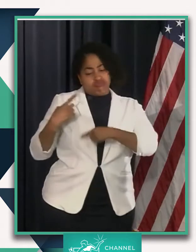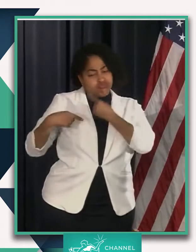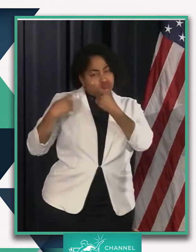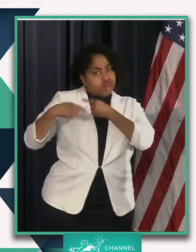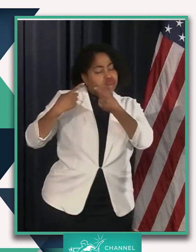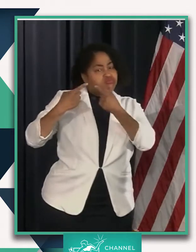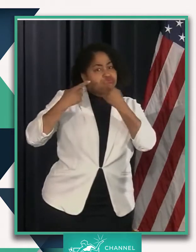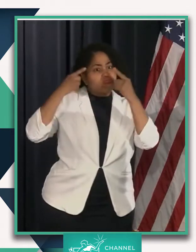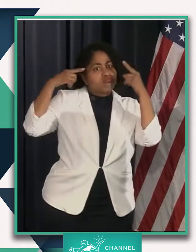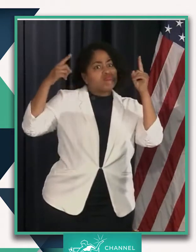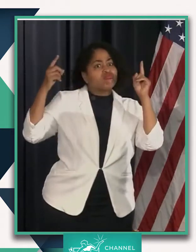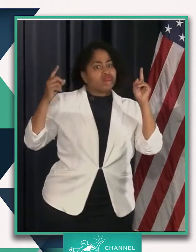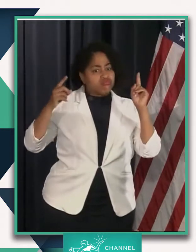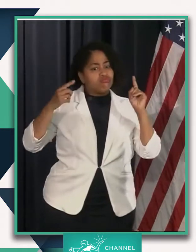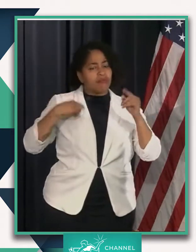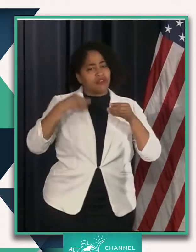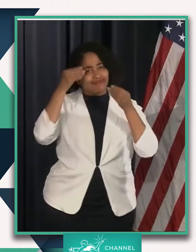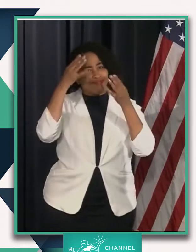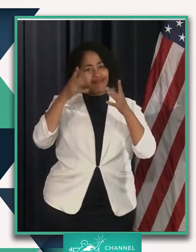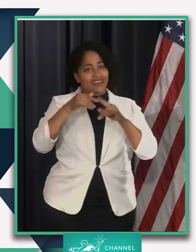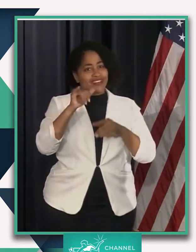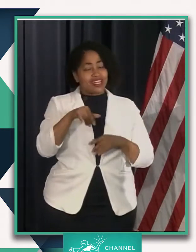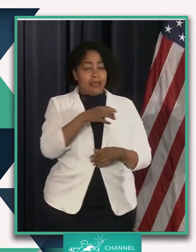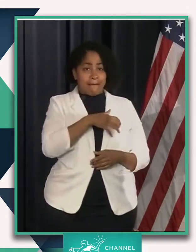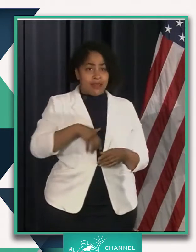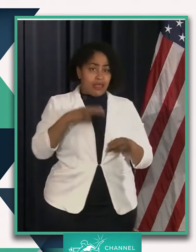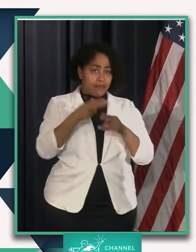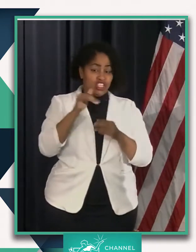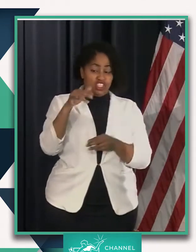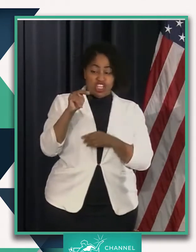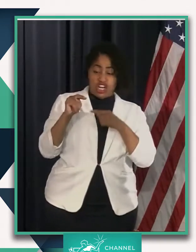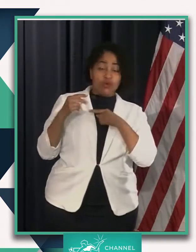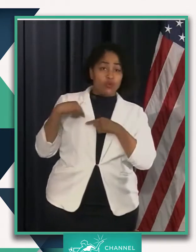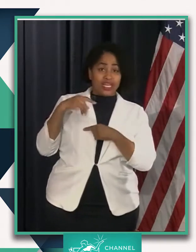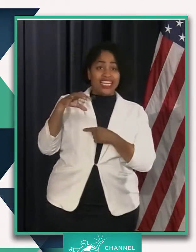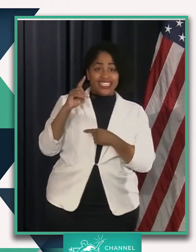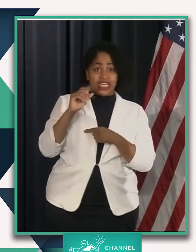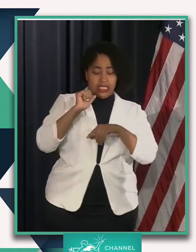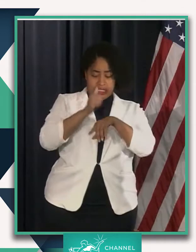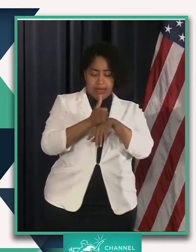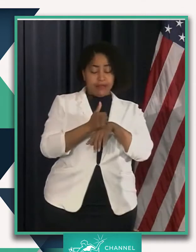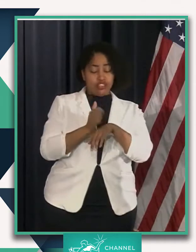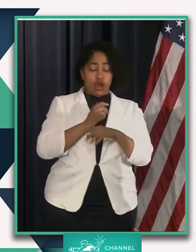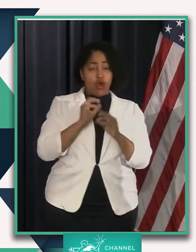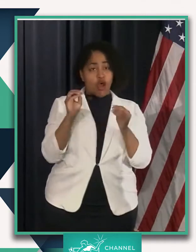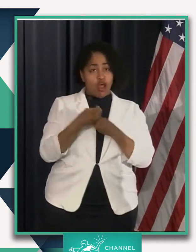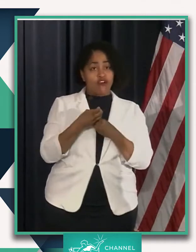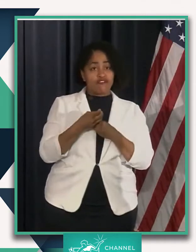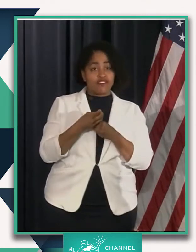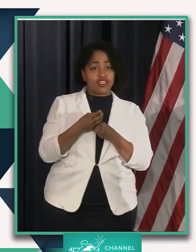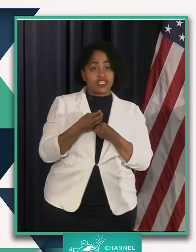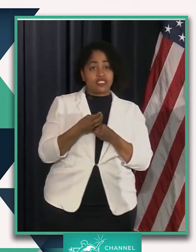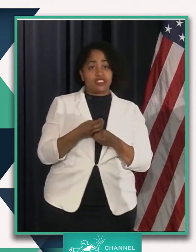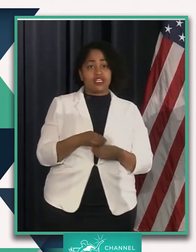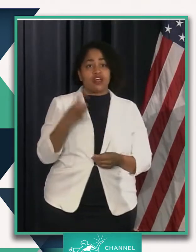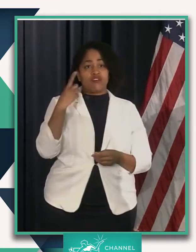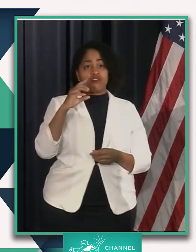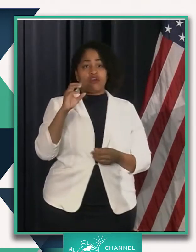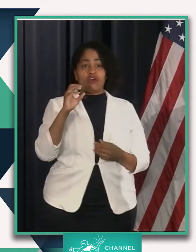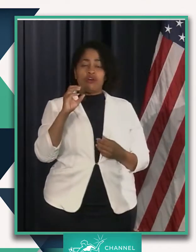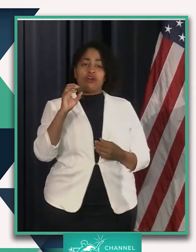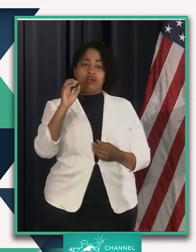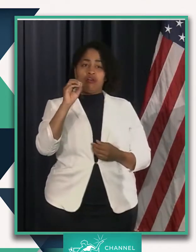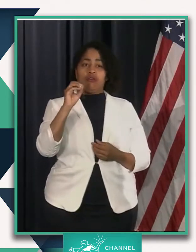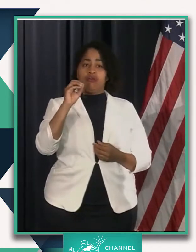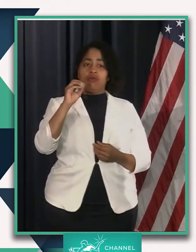tell you about that progress. So the Mayor already mentioned that in January, we did establish the Office of ODA within the Civil Rights and Inclusion